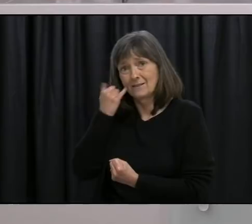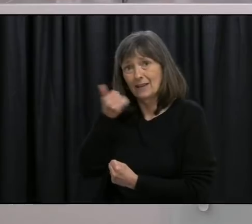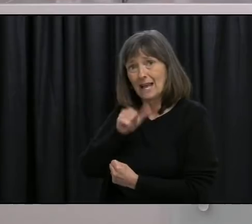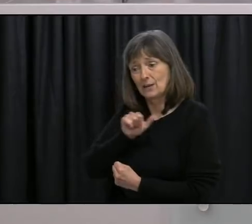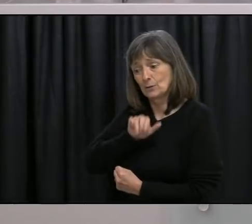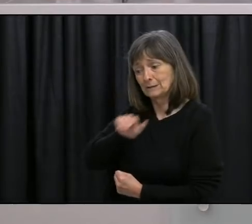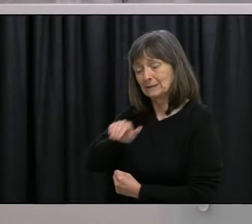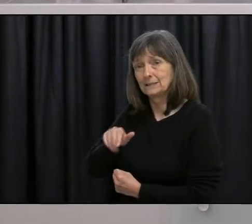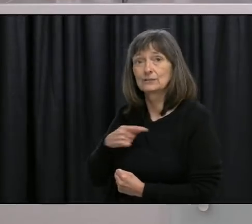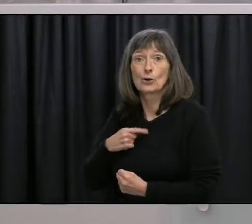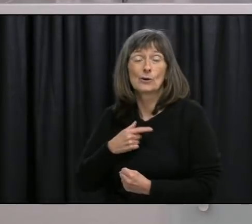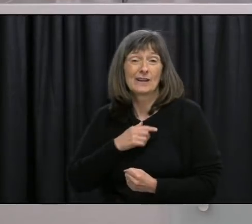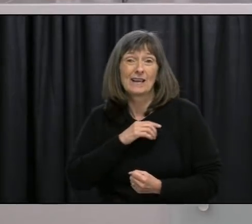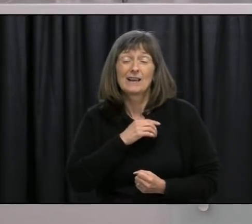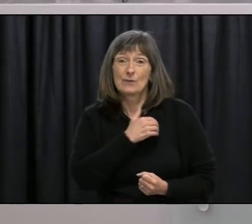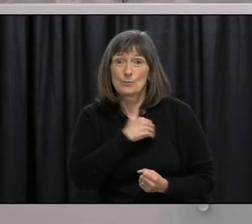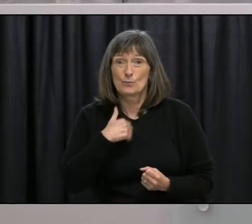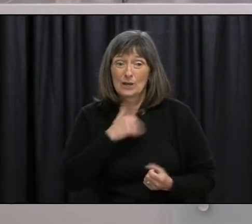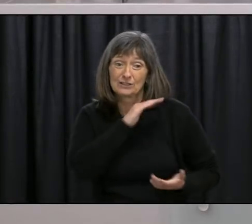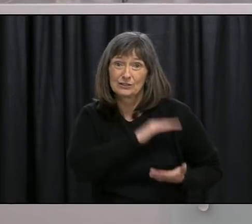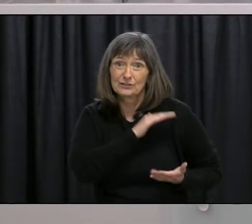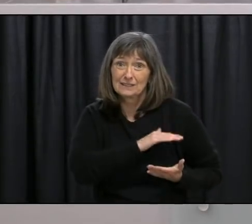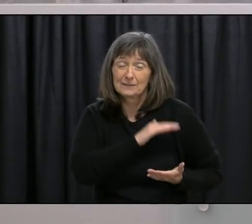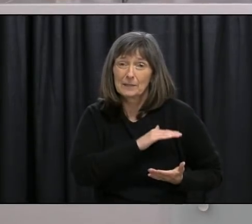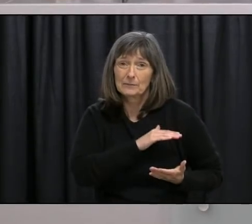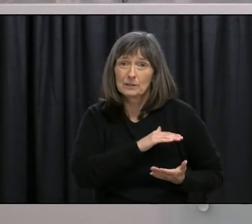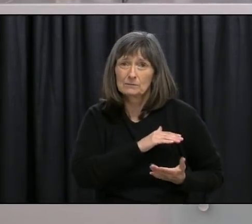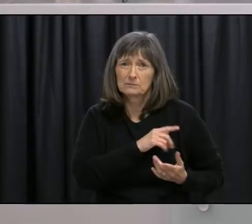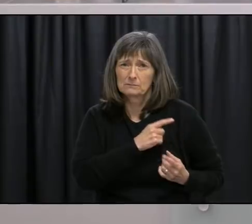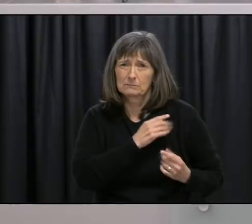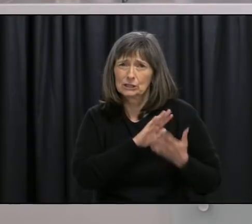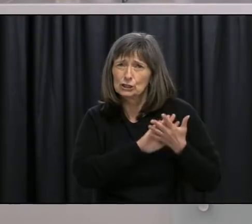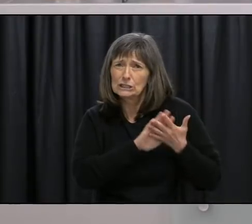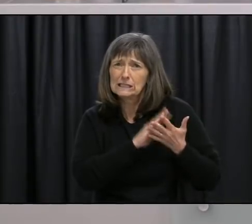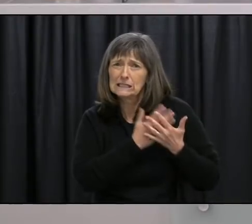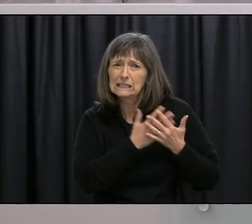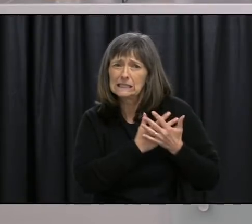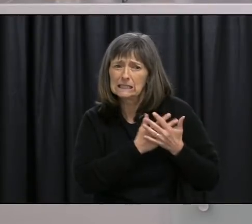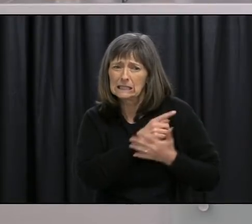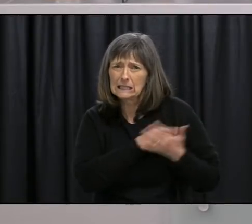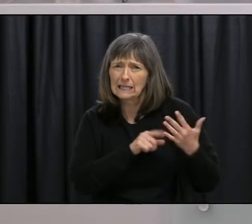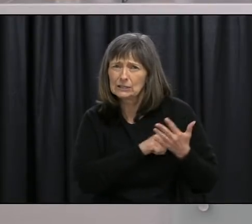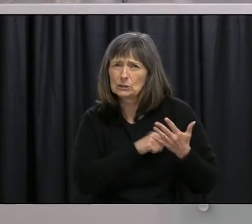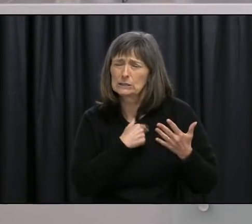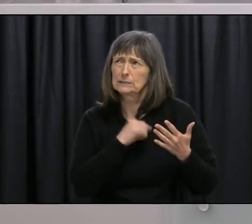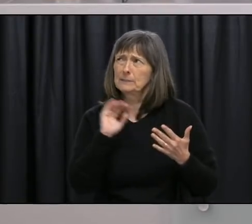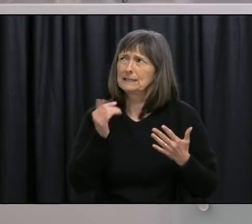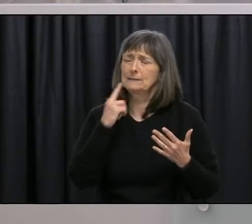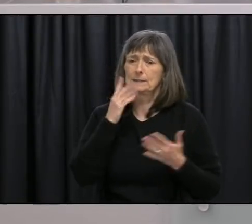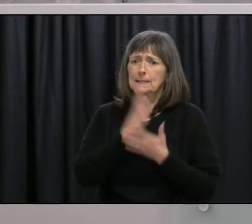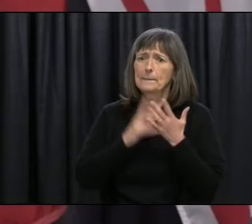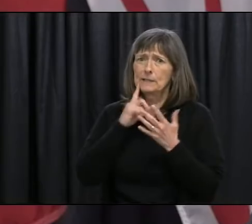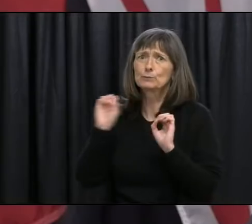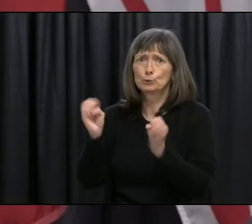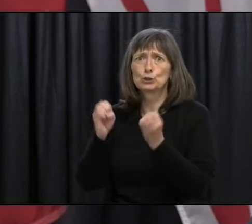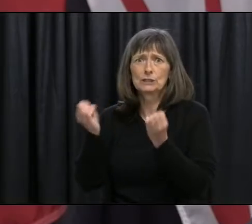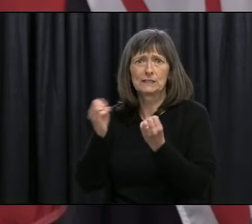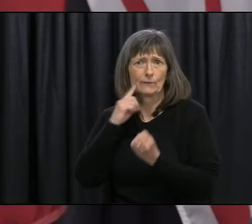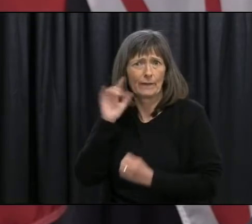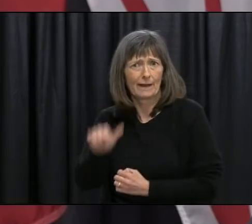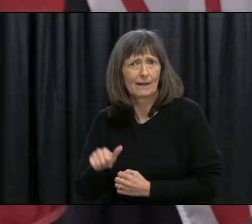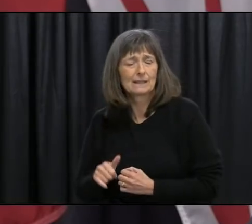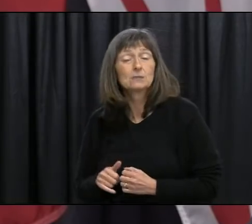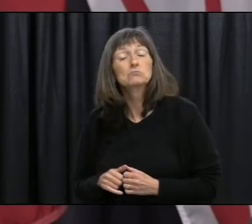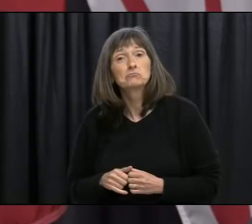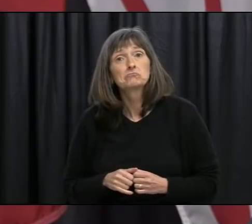health mammograms, and can screen cancer before most? I mean, to me, that seems pretty urgent. Yeah, and I can understand